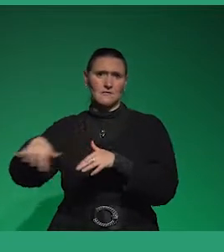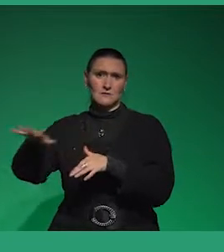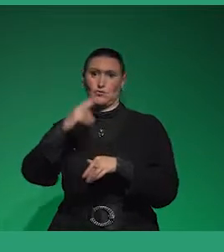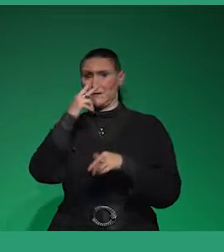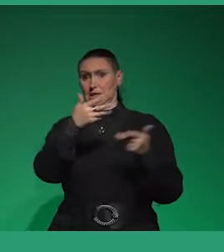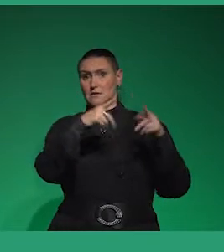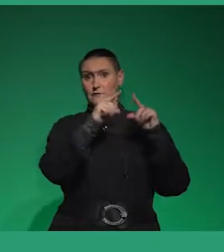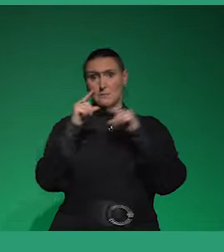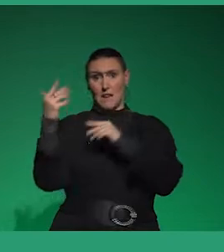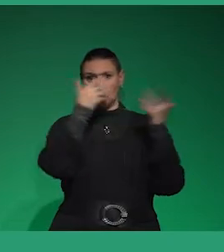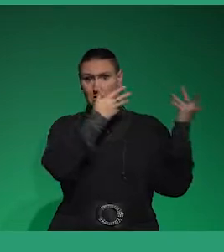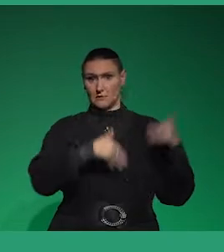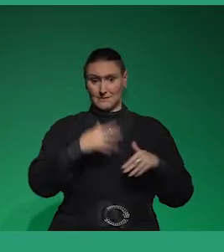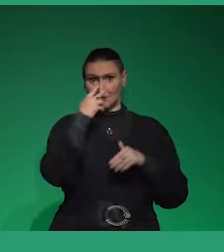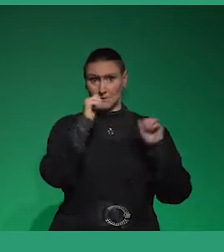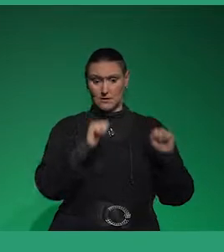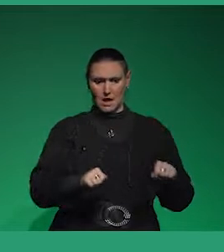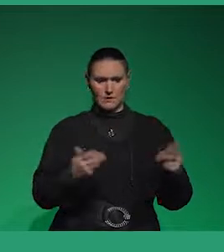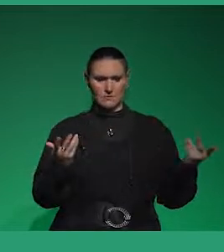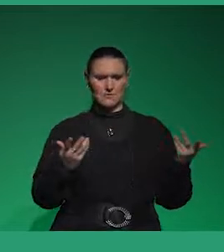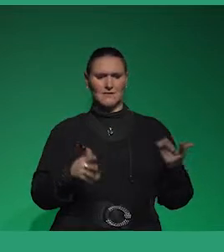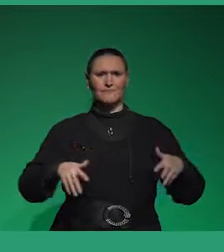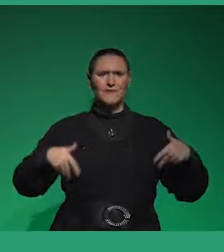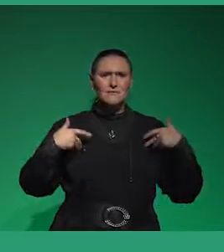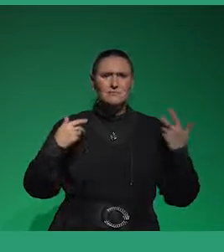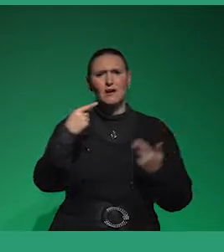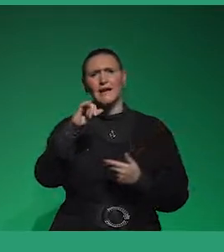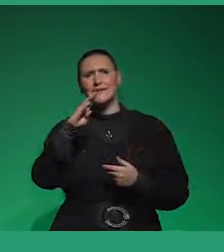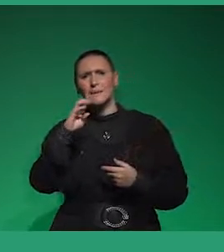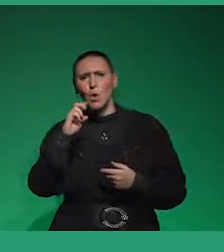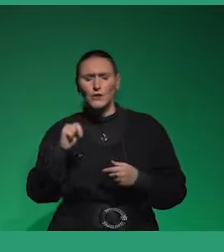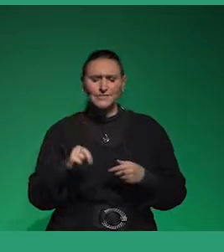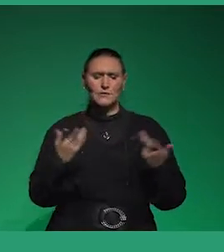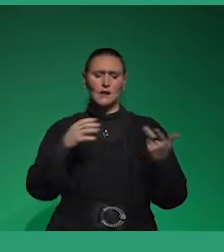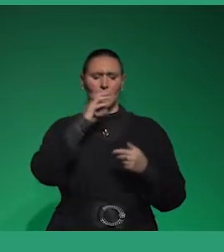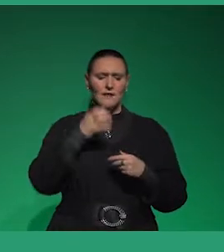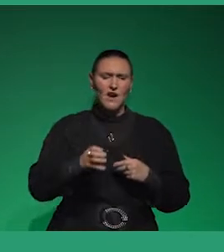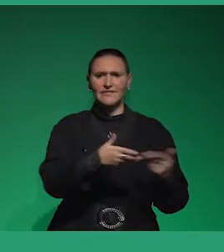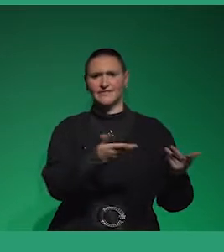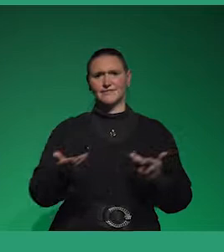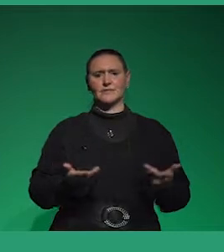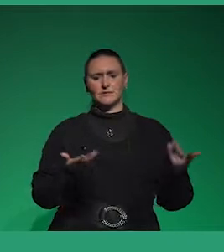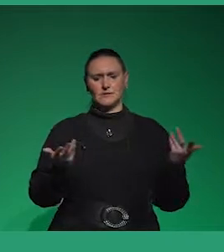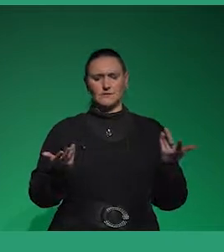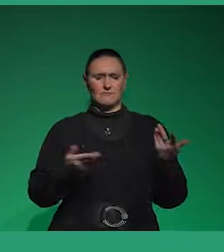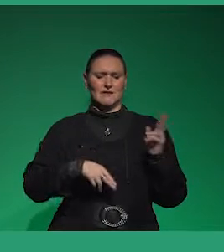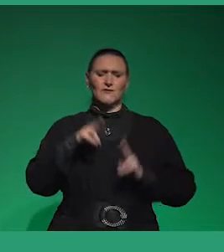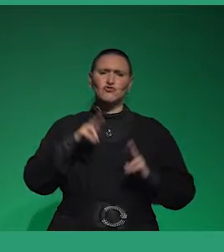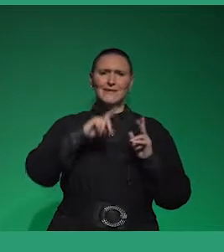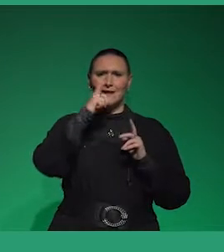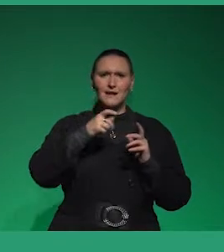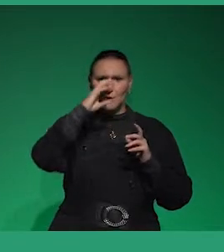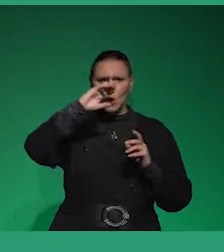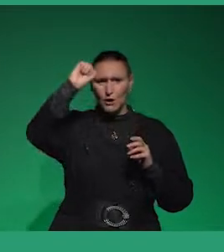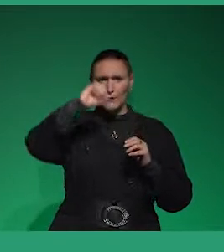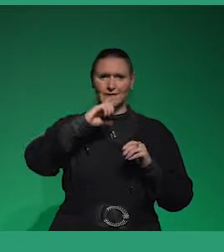such as the famous orangutans, other primates, gibbons, forest elephants, hornbills, sun bears, and